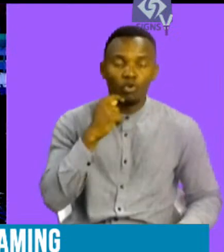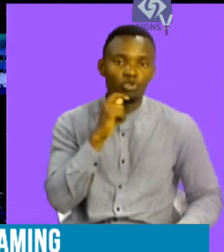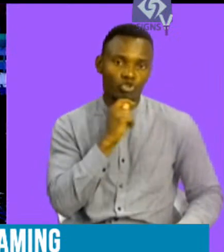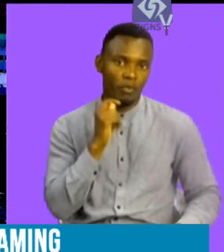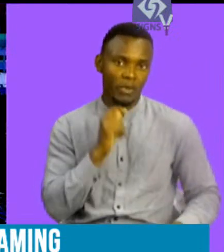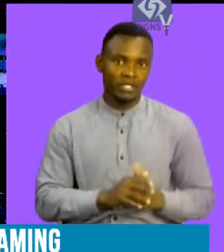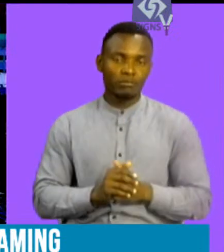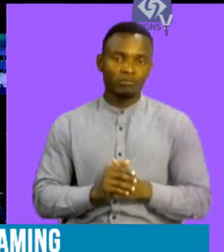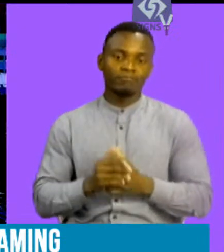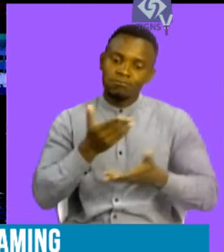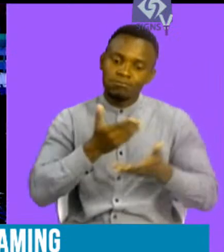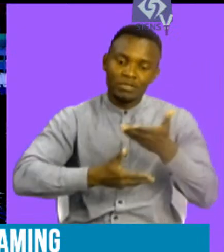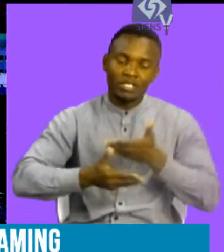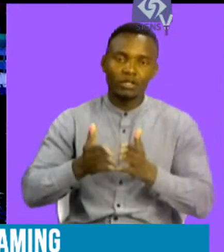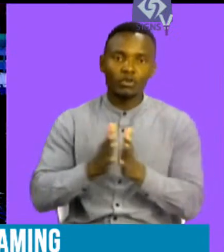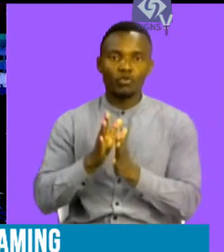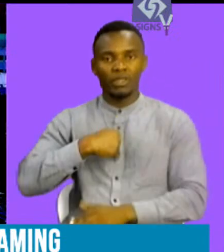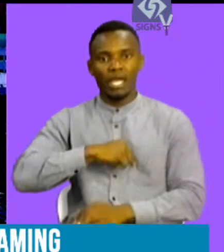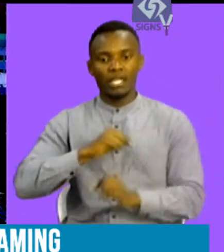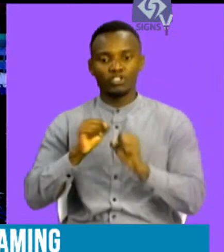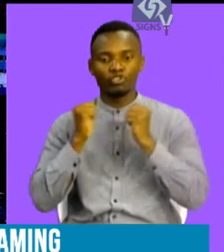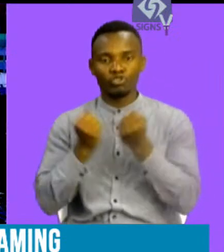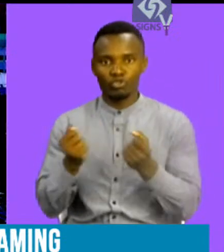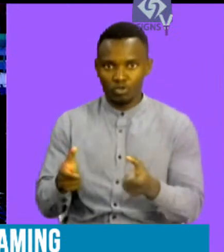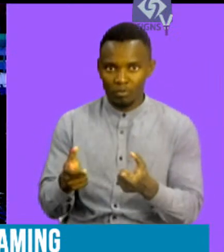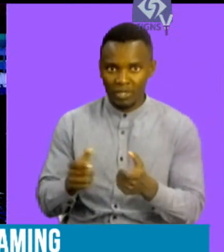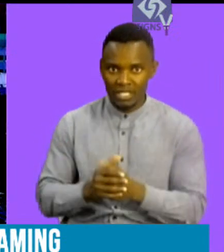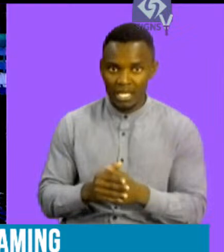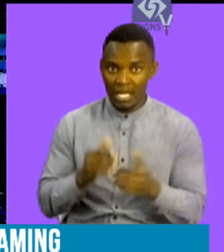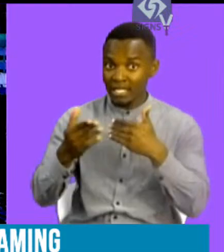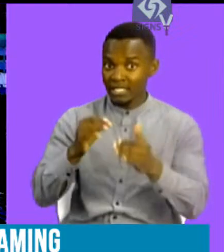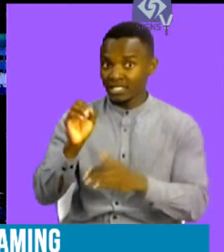our social media platforms at Science TV Kenya, at the Alan Hubbard,